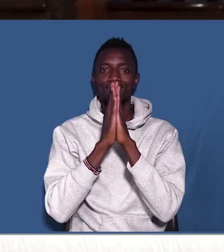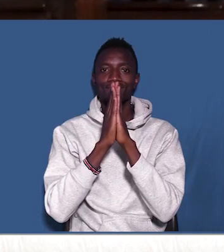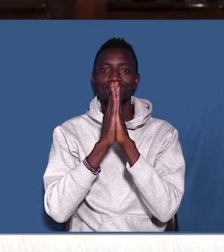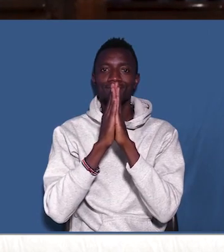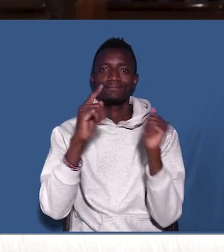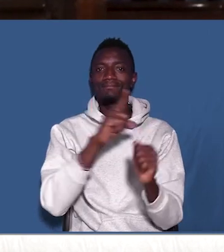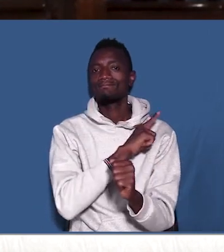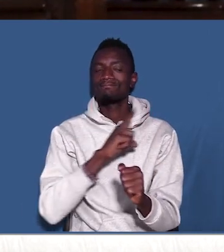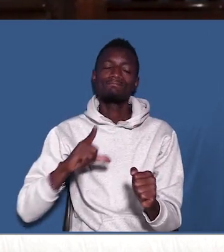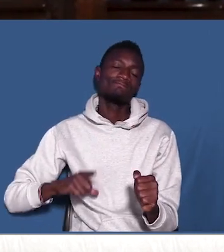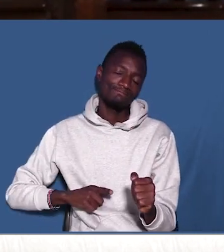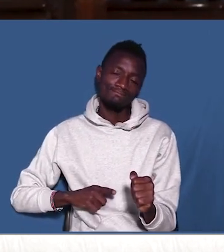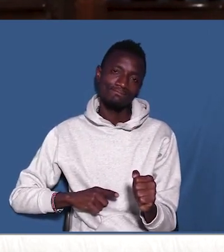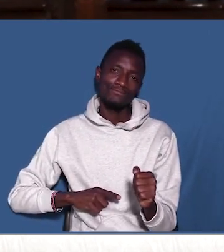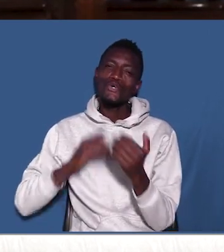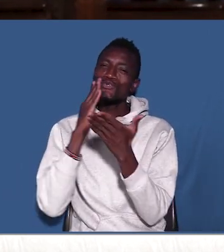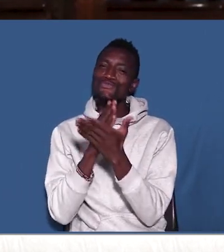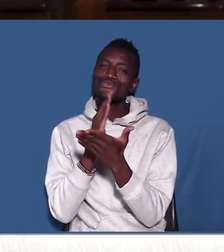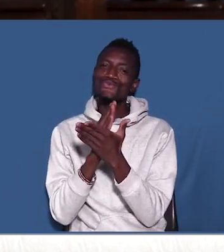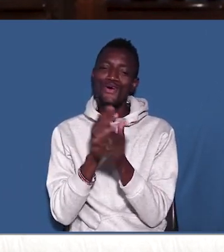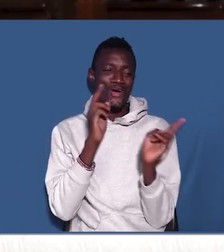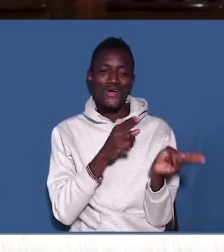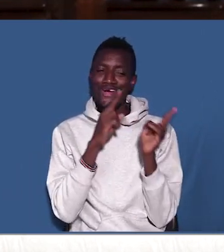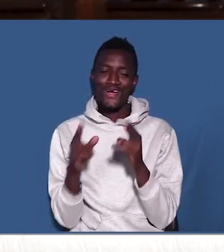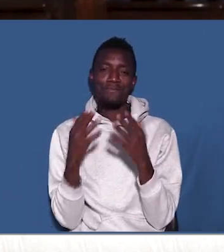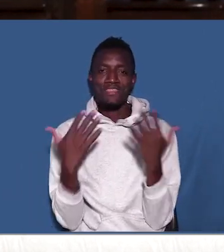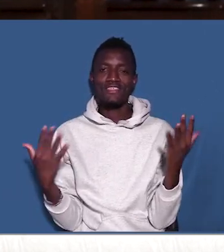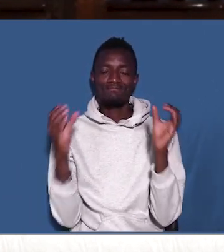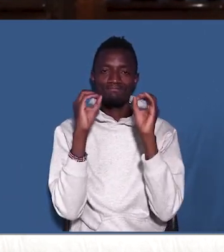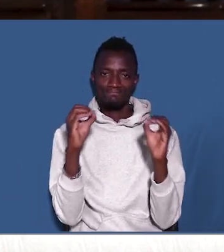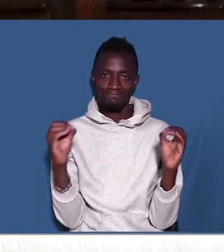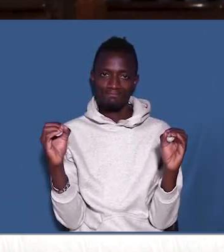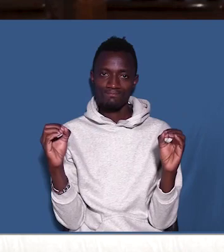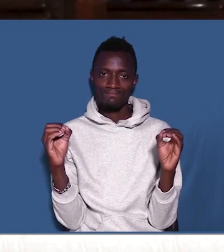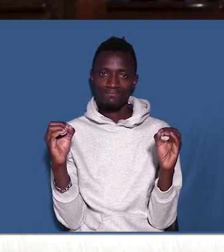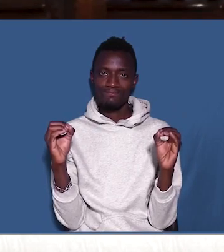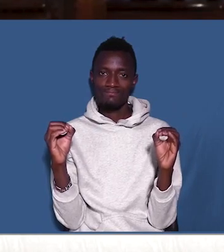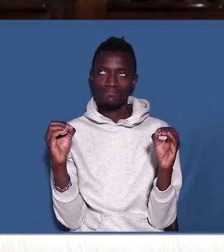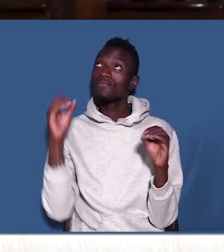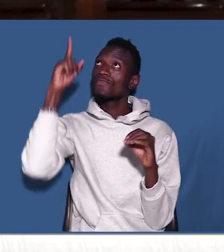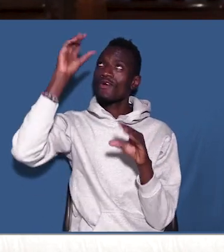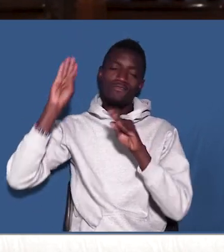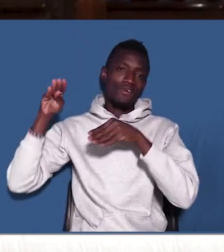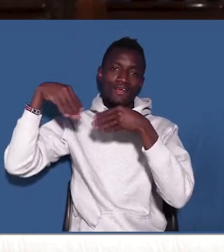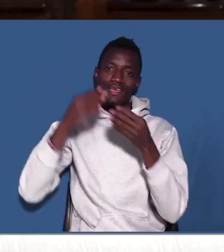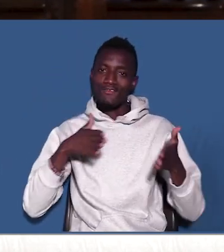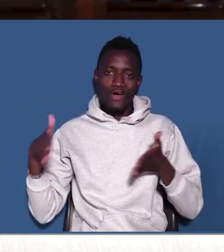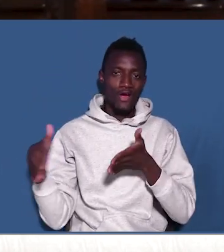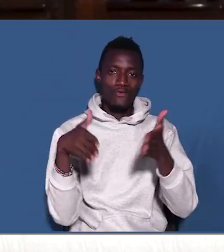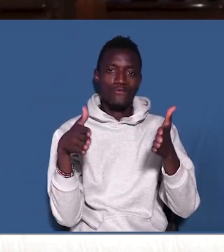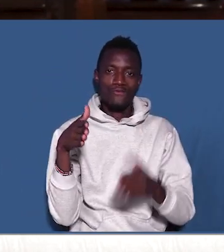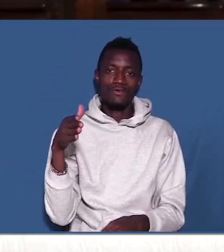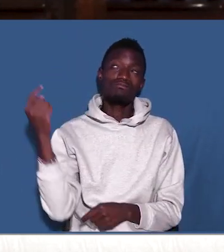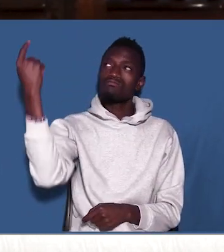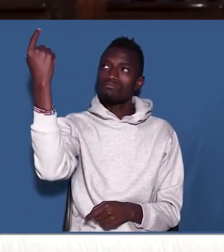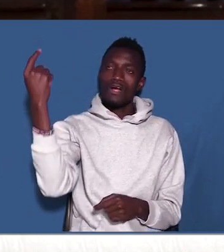Lord, we don't take it for granted that we have an opportunity to hear your